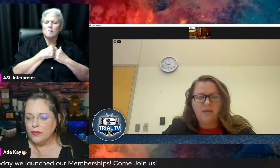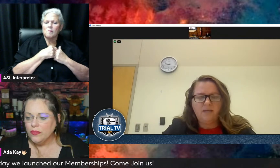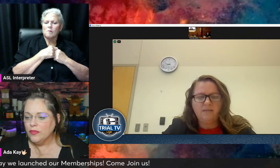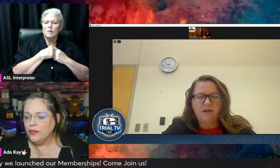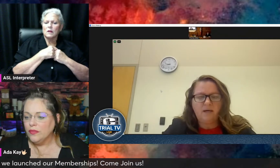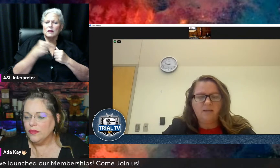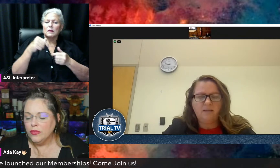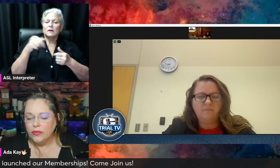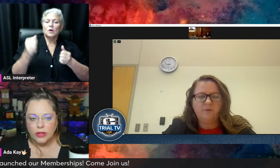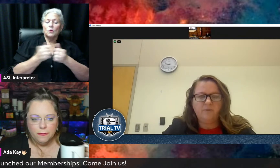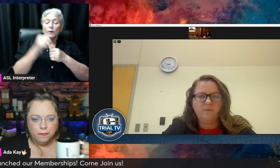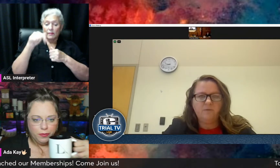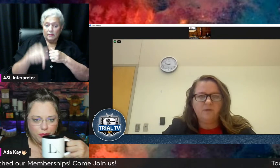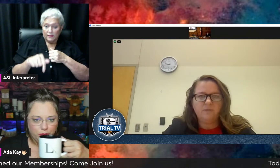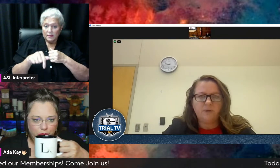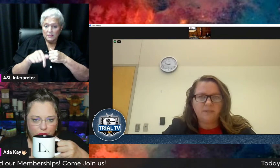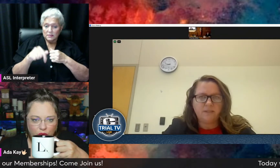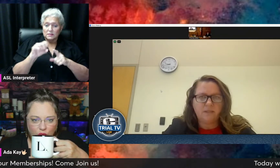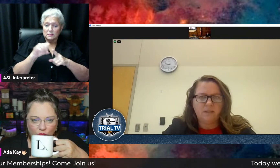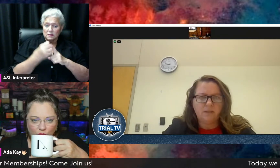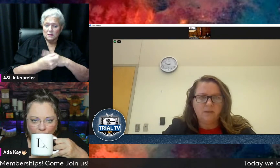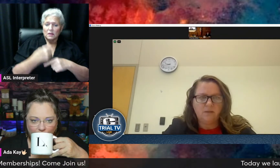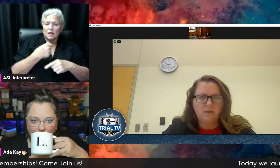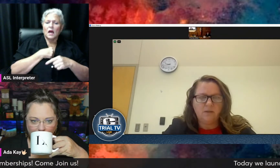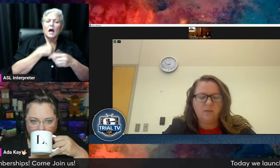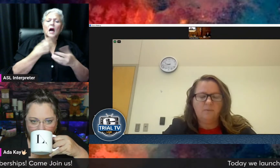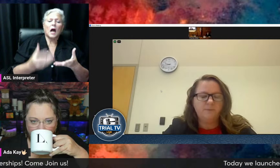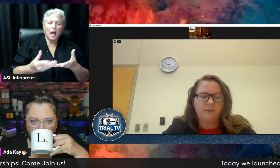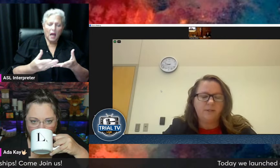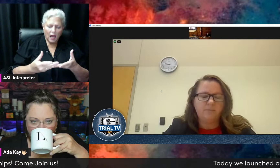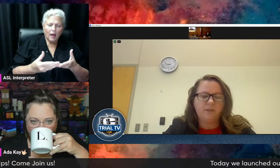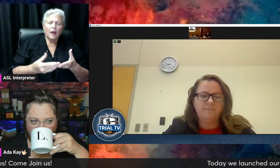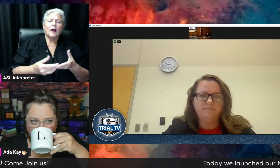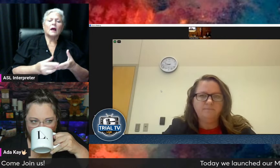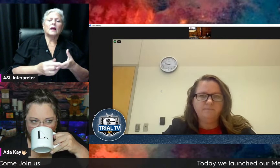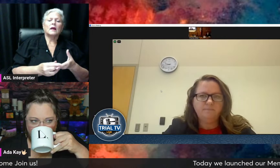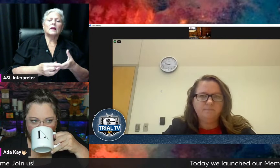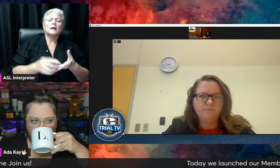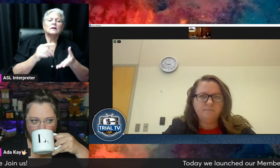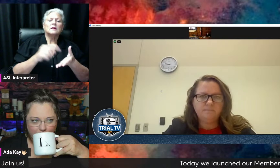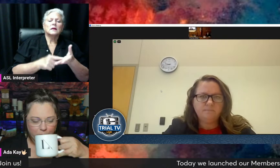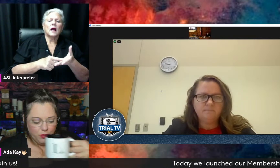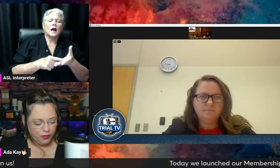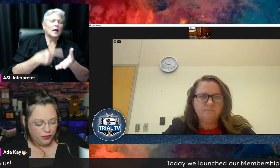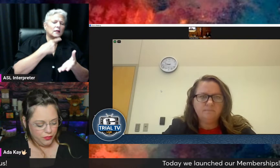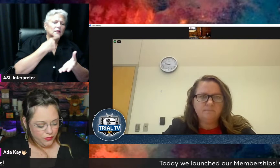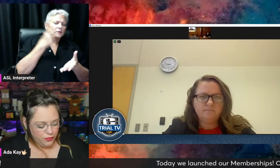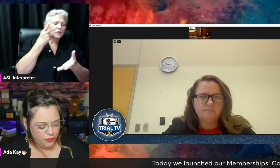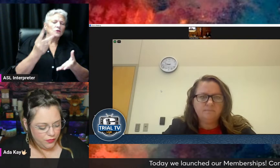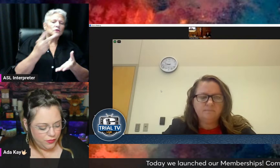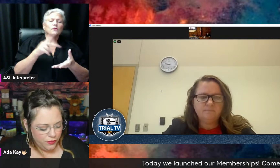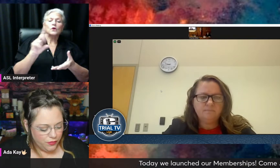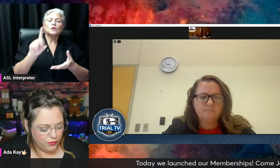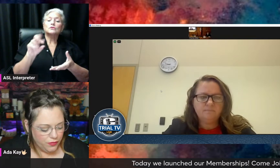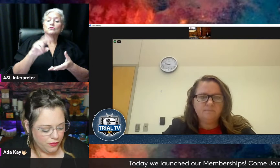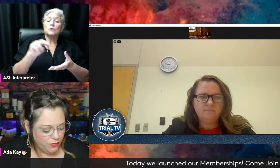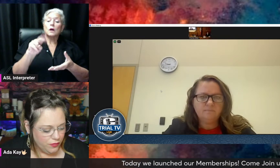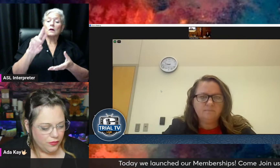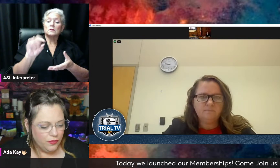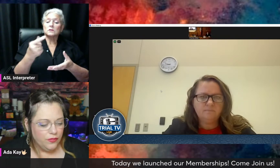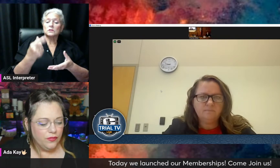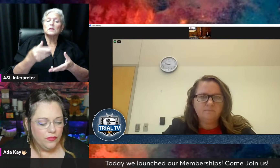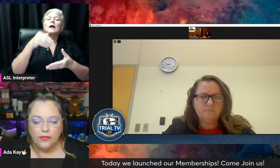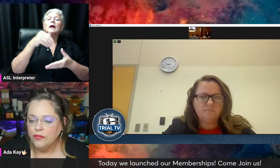In this case, I confirmed the drugs present in the urine, or I'm sorry, in the blood. So that is part of your job. You